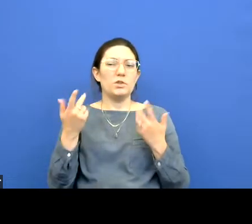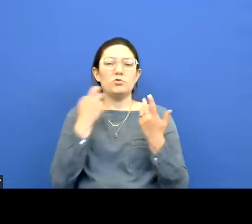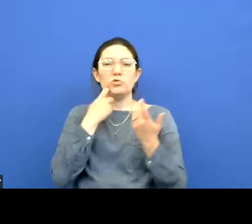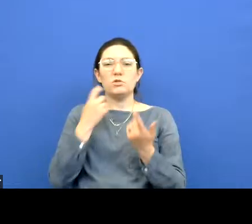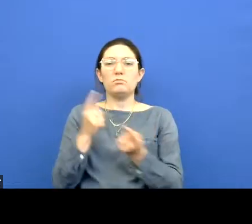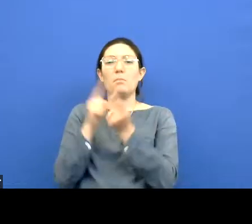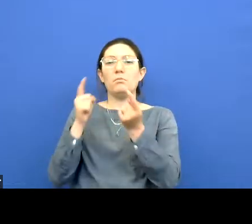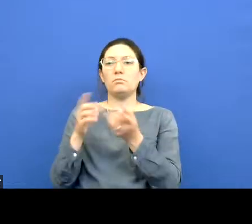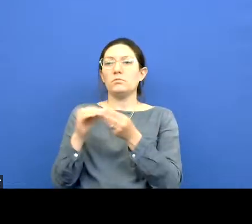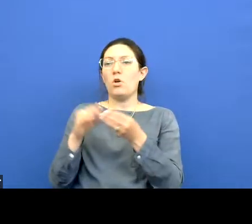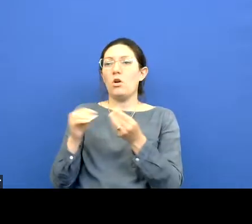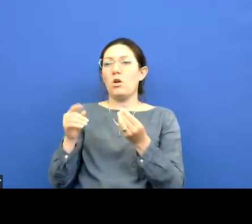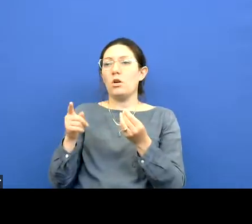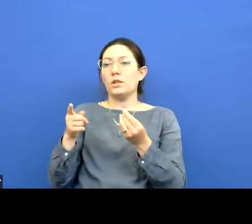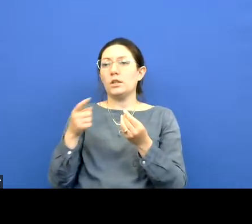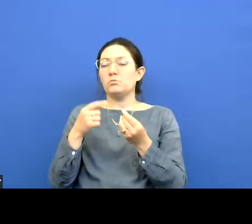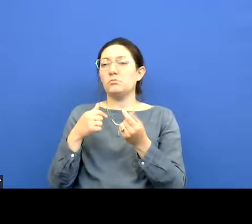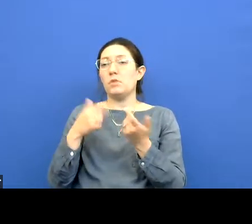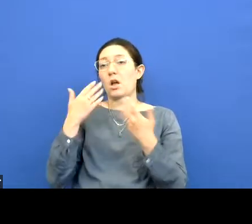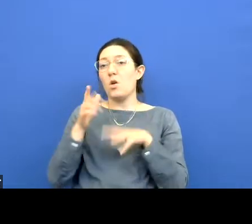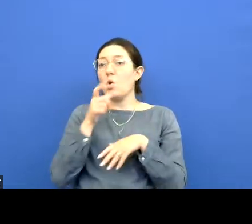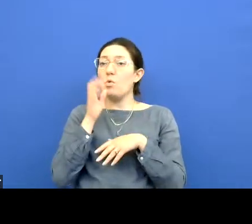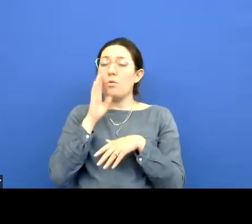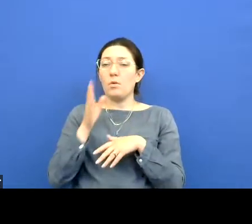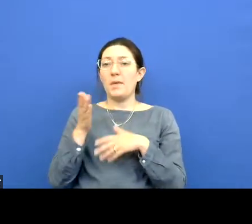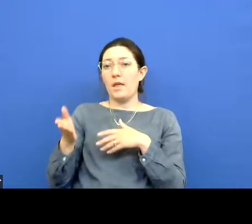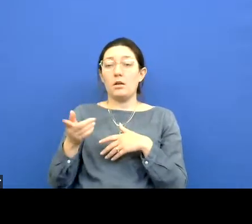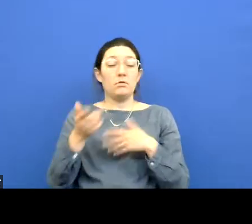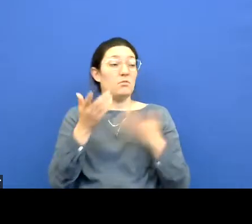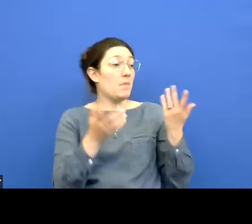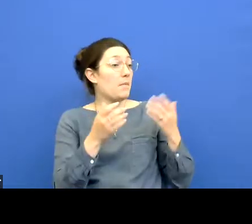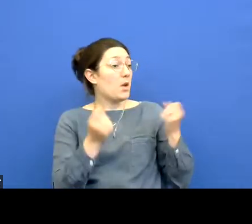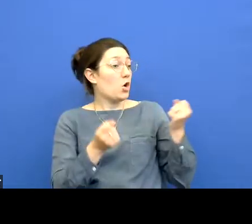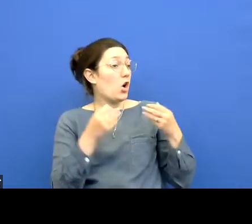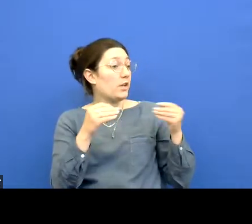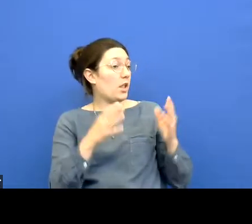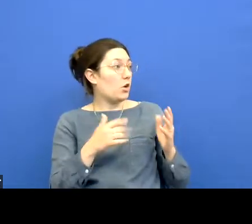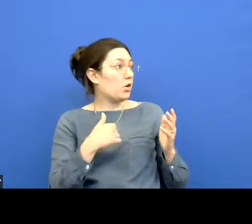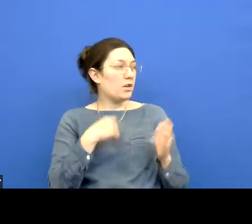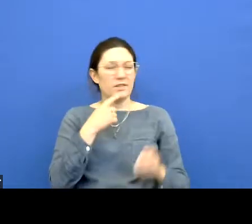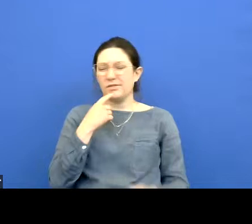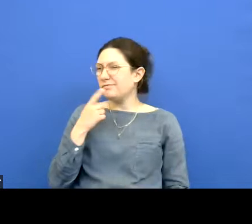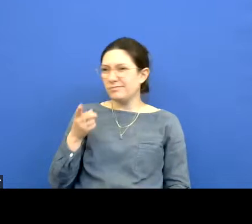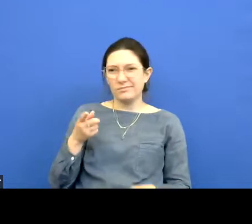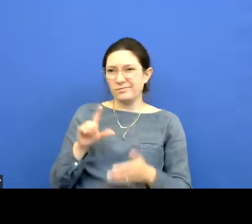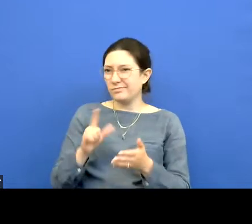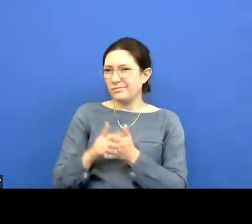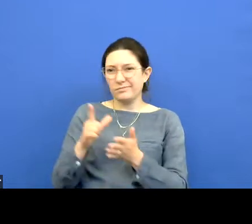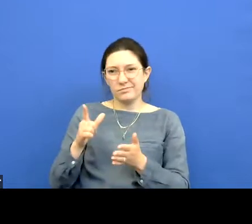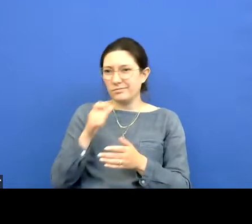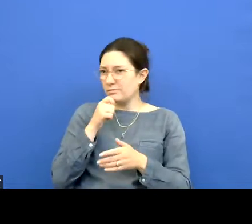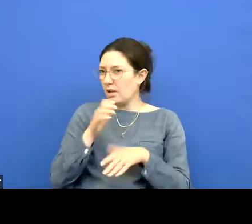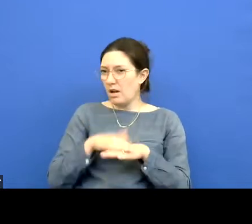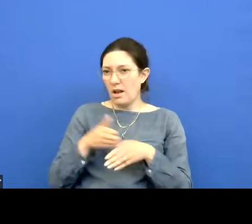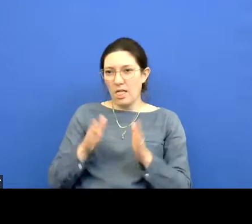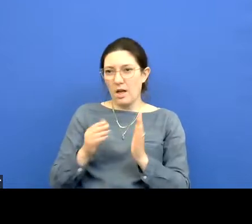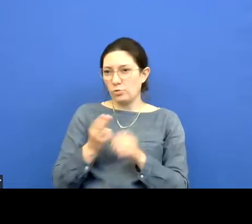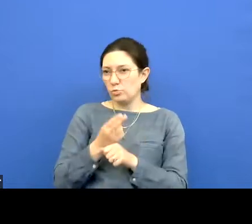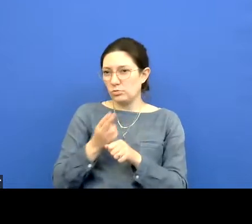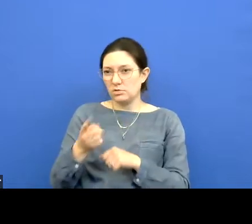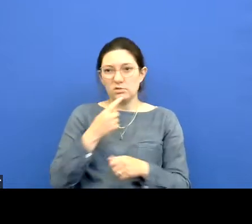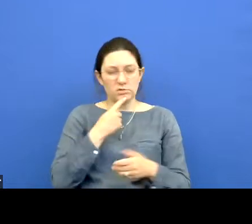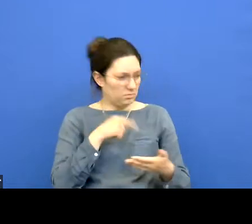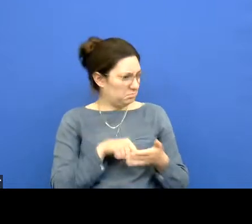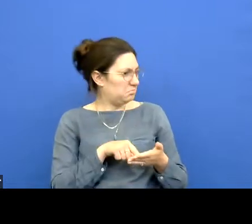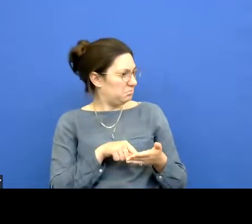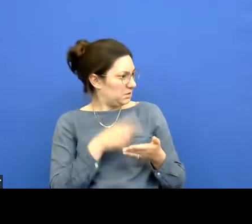get to come in there. And he made the offhand comment, well, maybe you could get a car dealer. I said, you can't get a car dealer. It's not on the allowed use. And he said, it's in